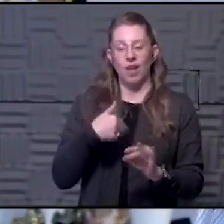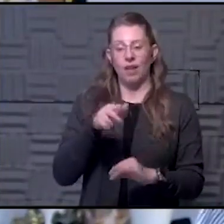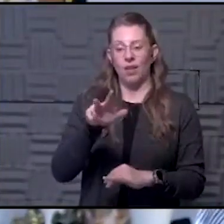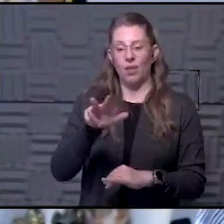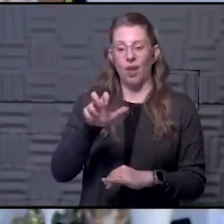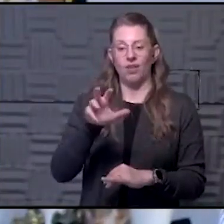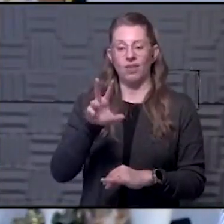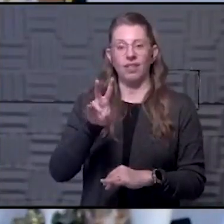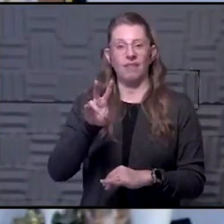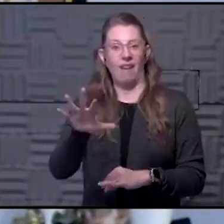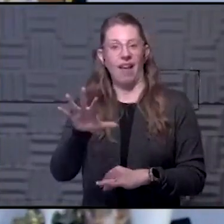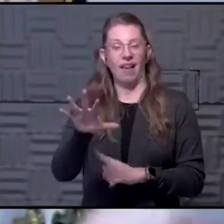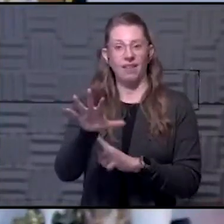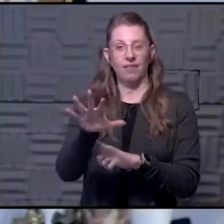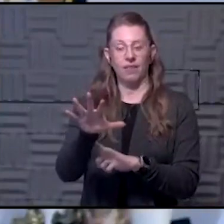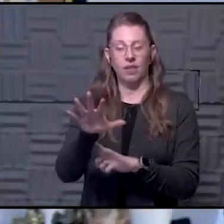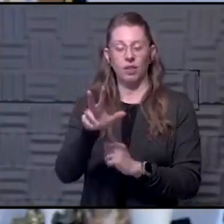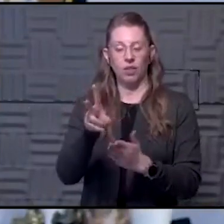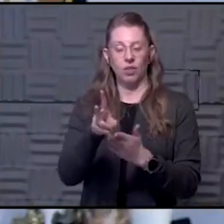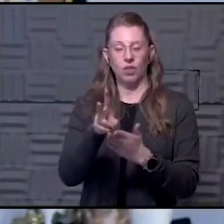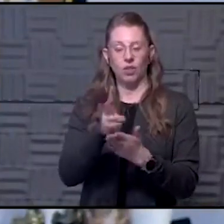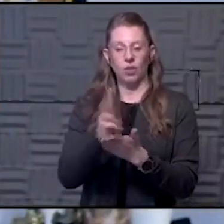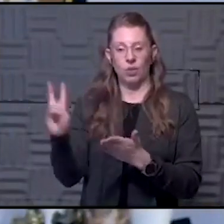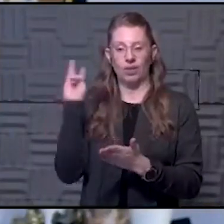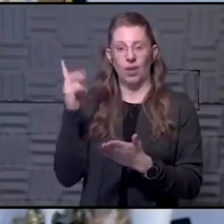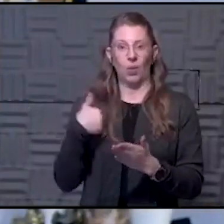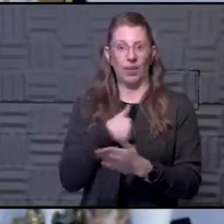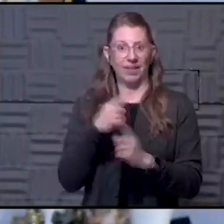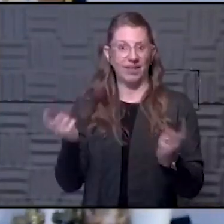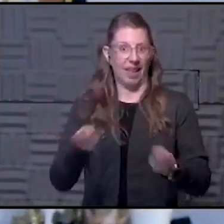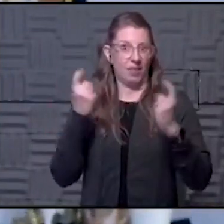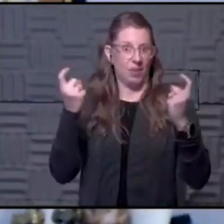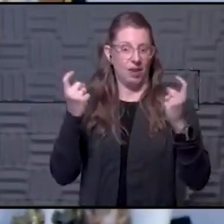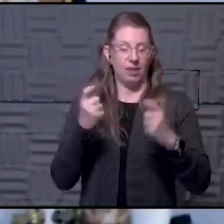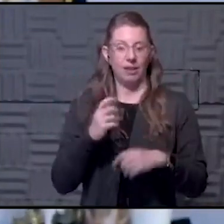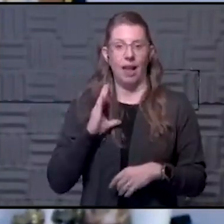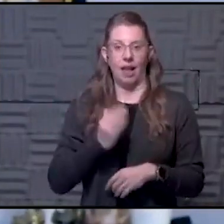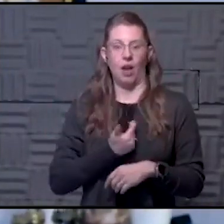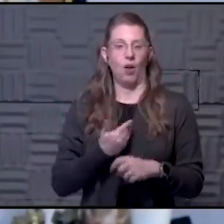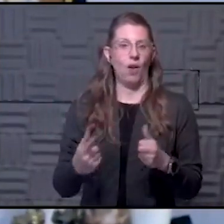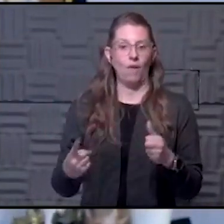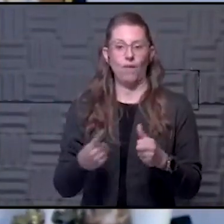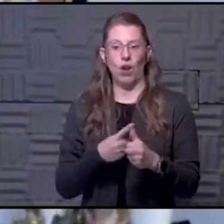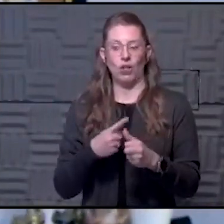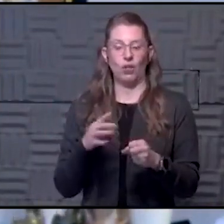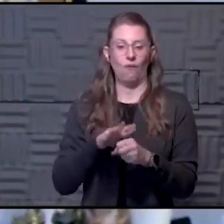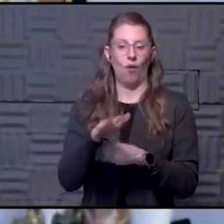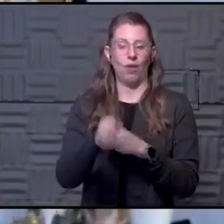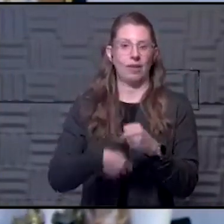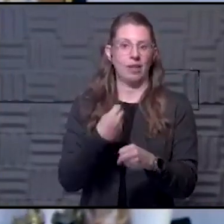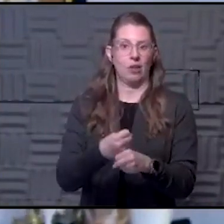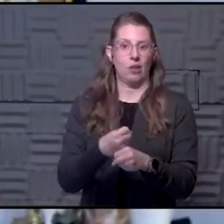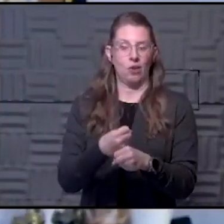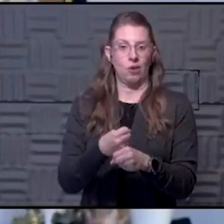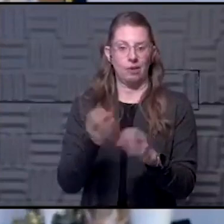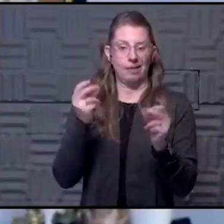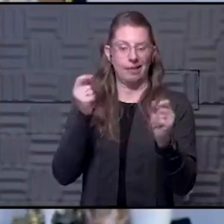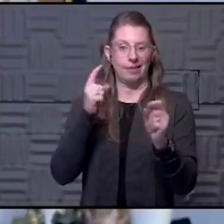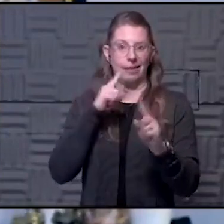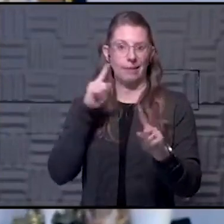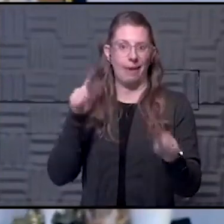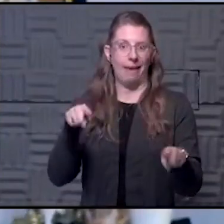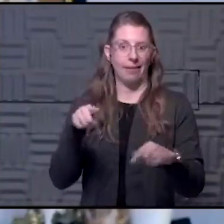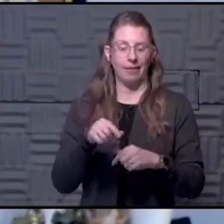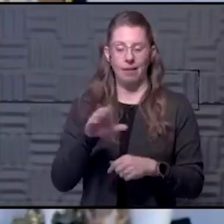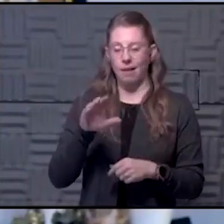375 of them. It was 2 weeks ago we celebrated our first full year in incident command,